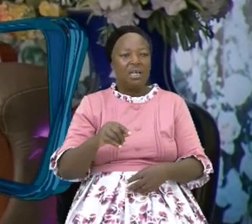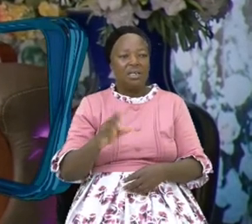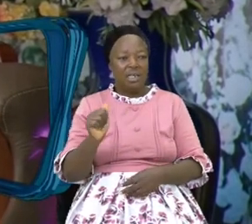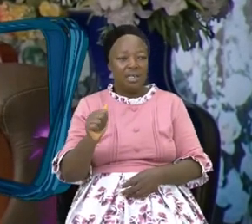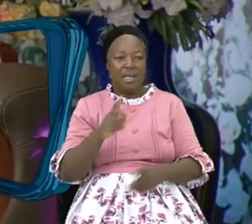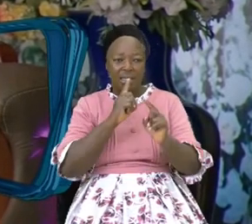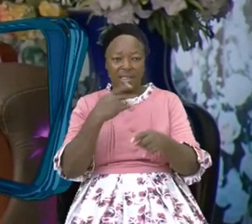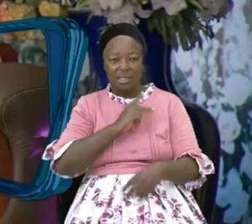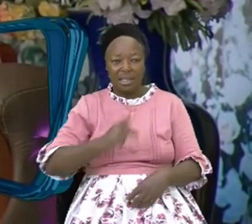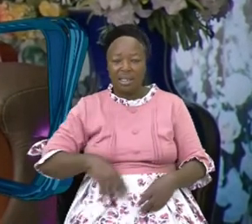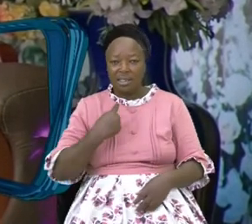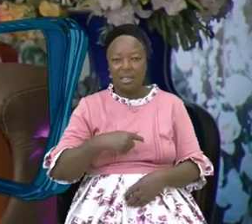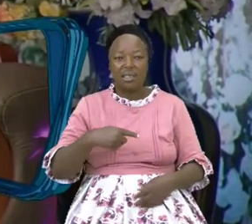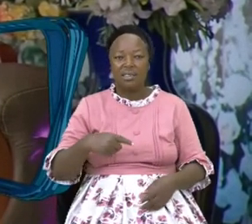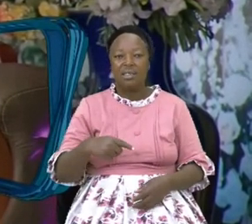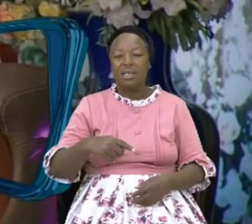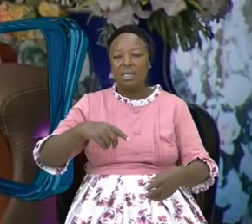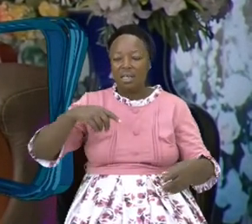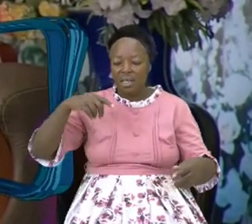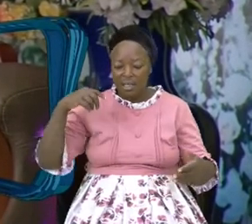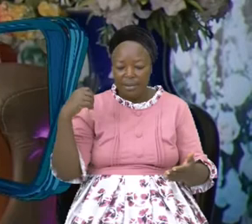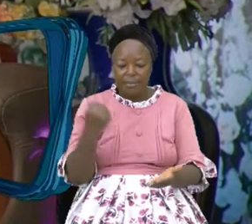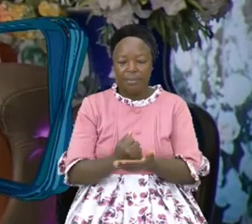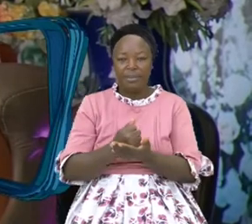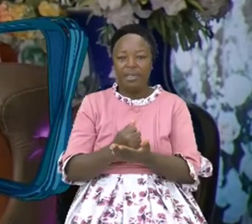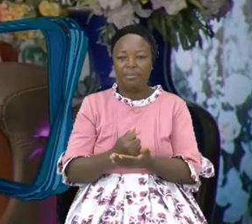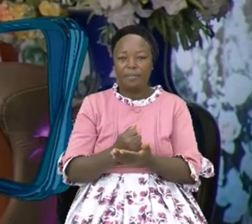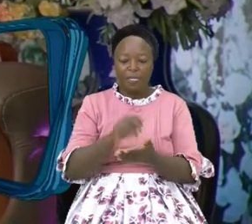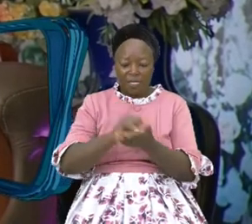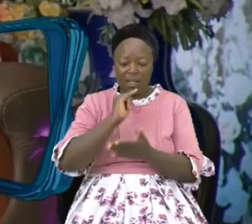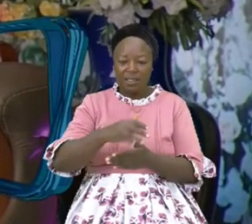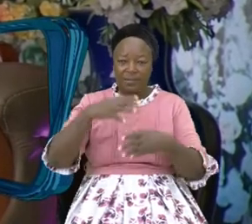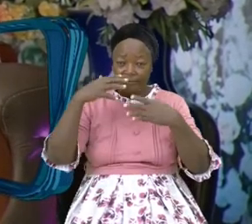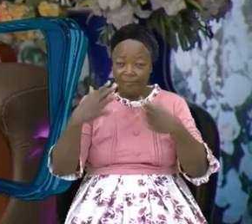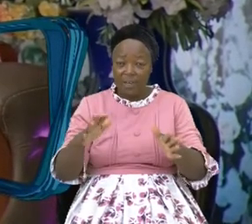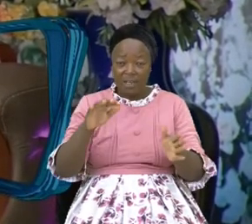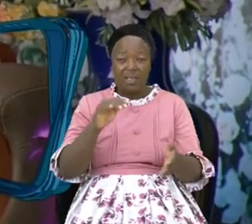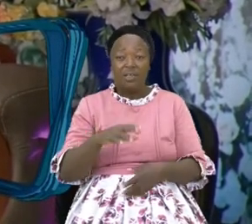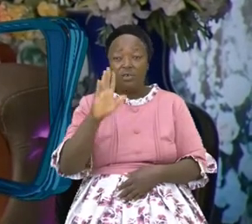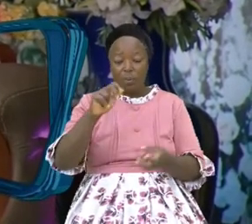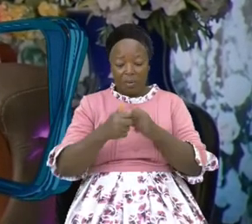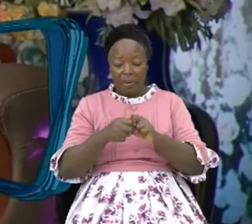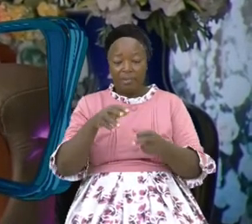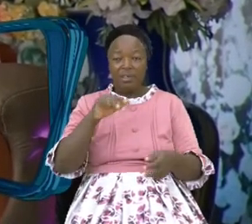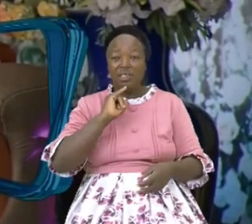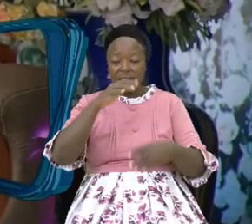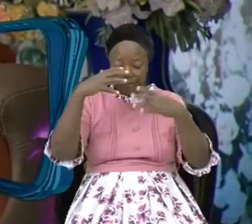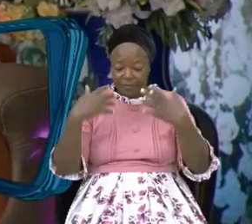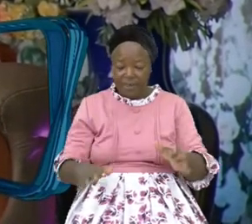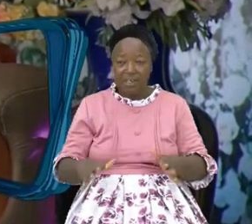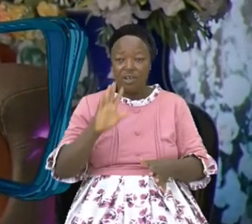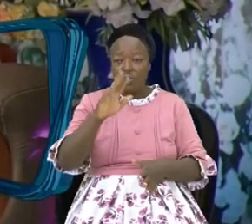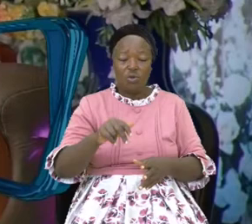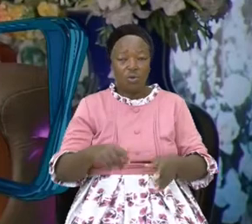amen. That's final. Your problem, that's final. Your predicament, that's final.